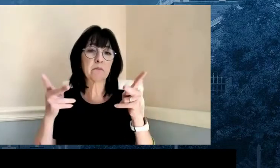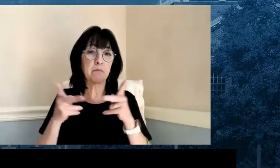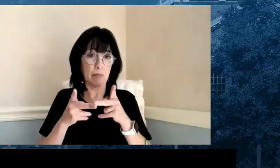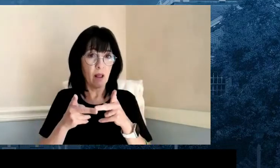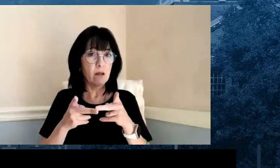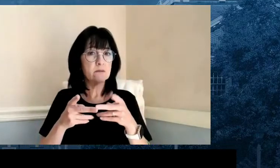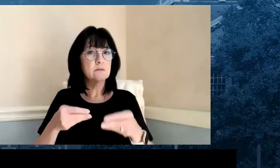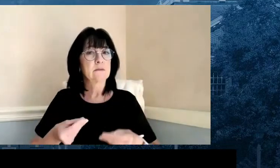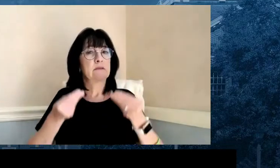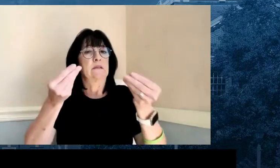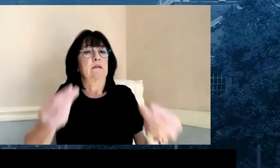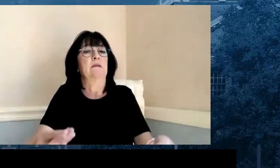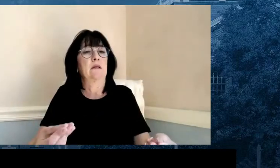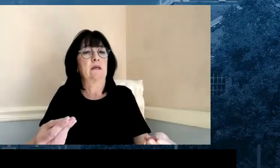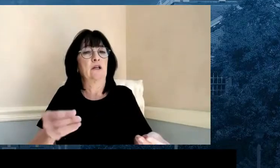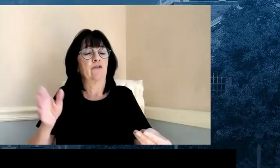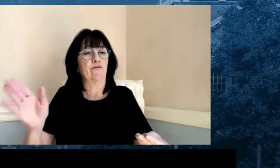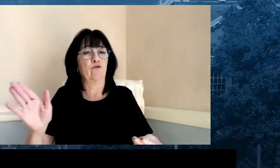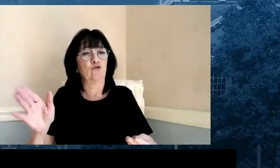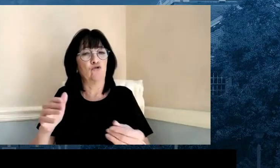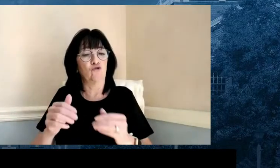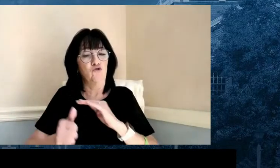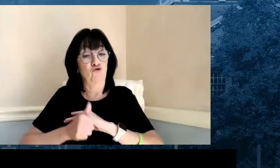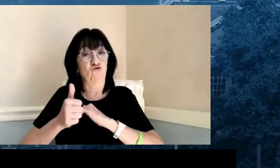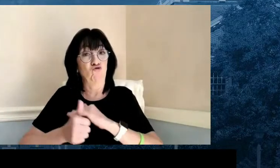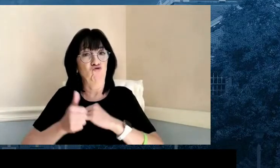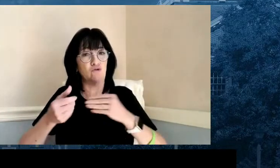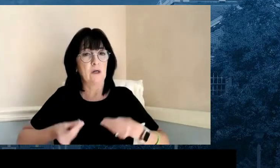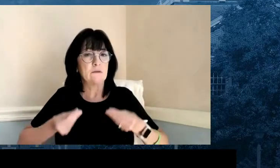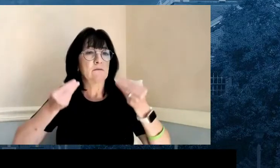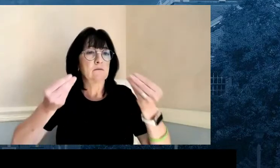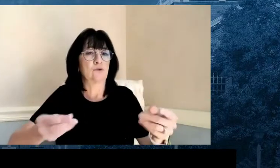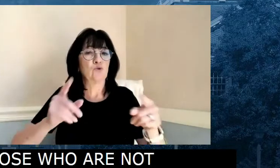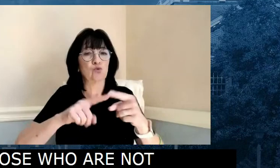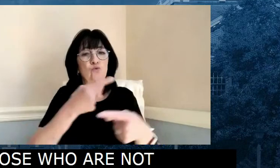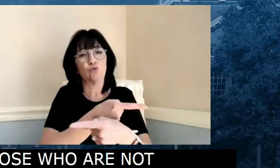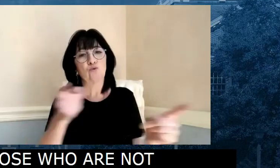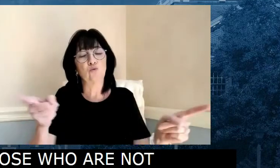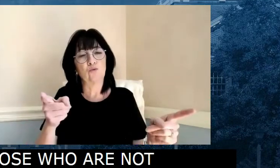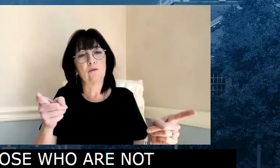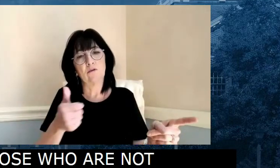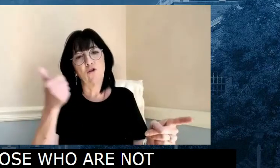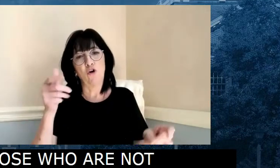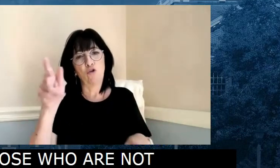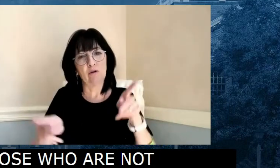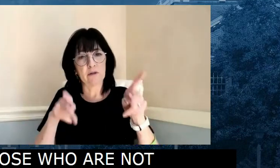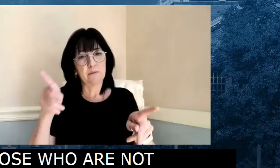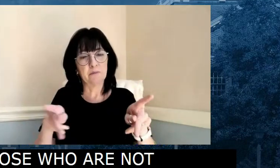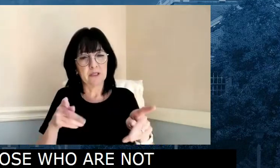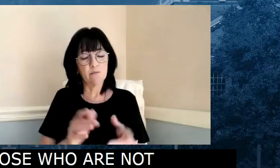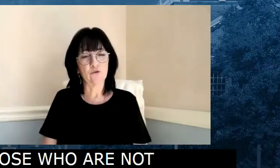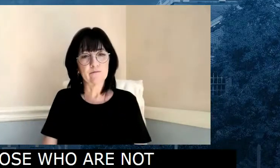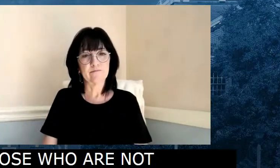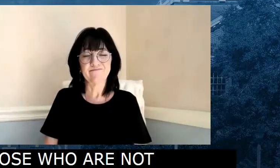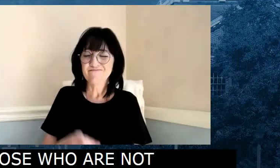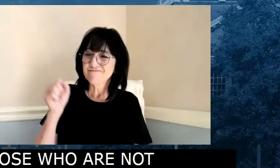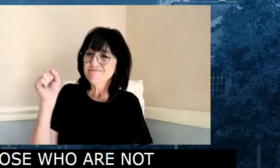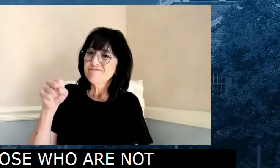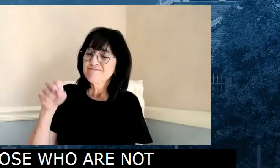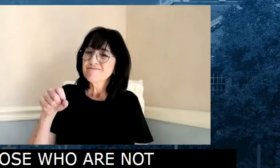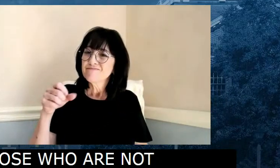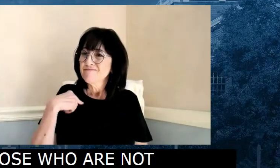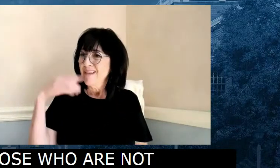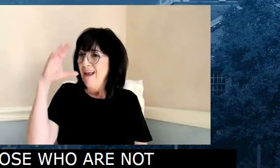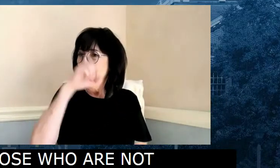not wear a mask when they're in public and put others at risk. I guess there's good and bad of that. They're not putting people that are